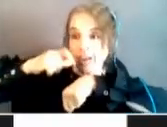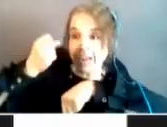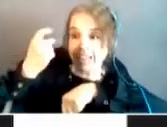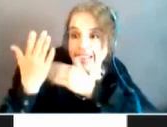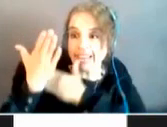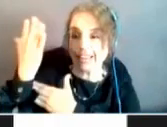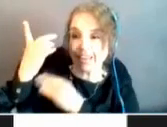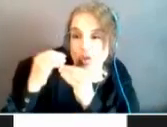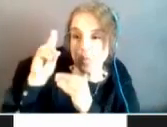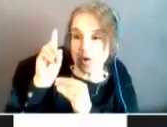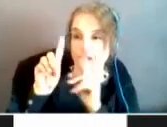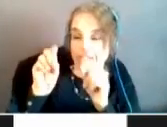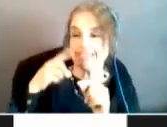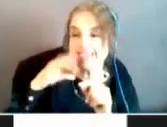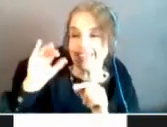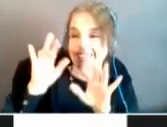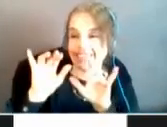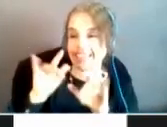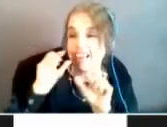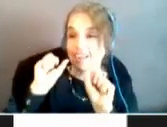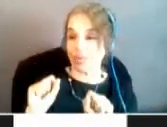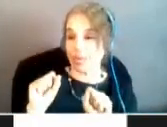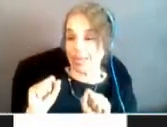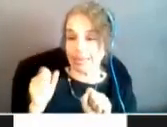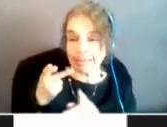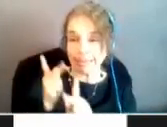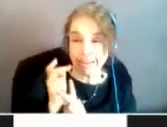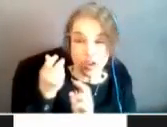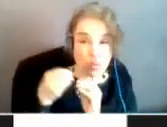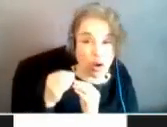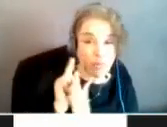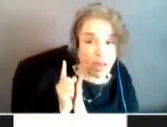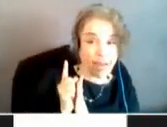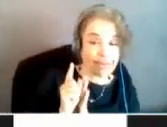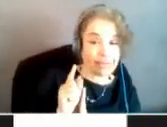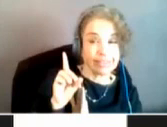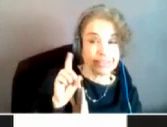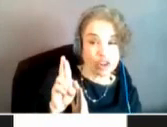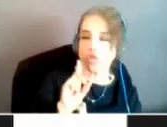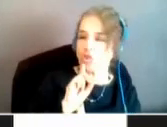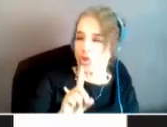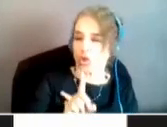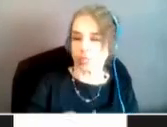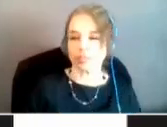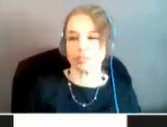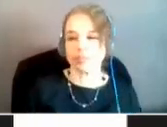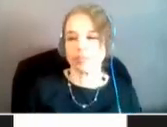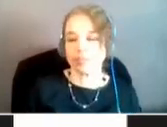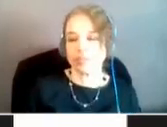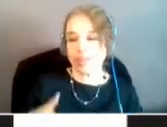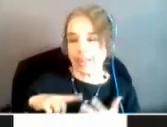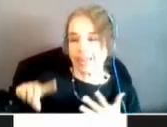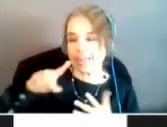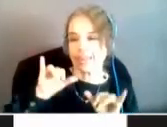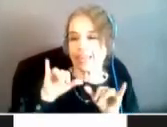a.m. There is one more question in the chat. Can we borrow you for a couple more minutes, Dr. Arbor? Sure. Awesome. And for those of you who